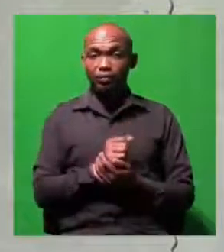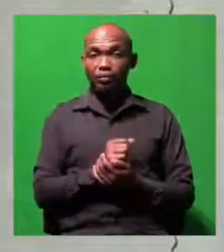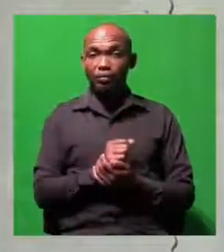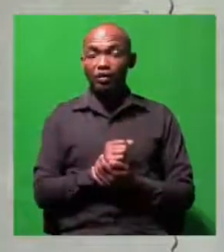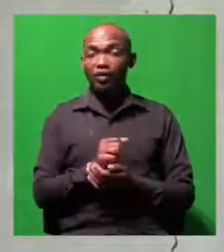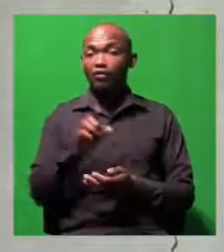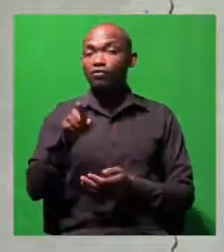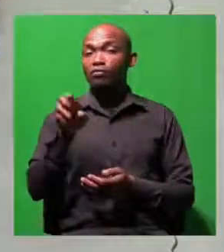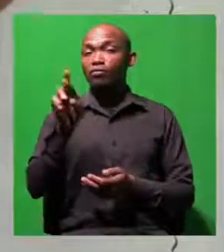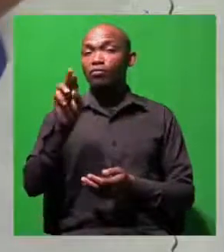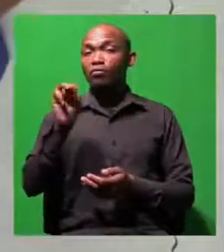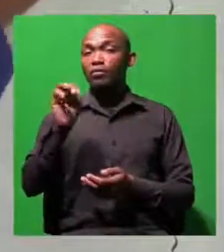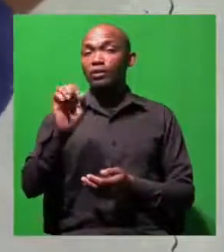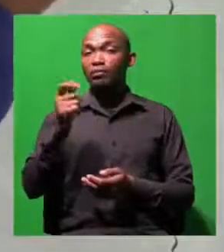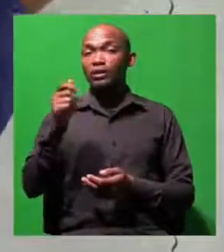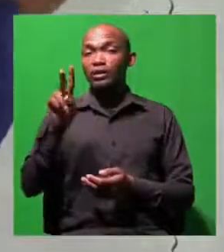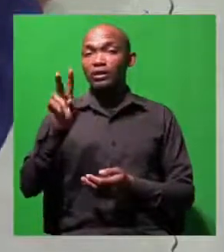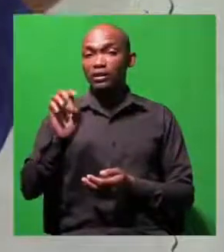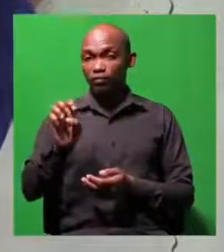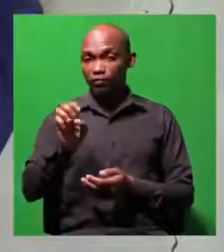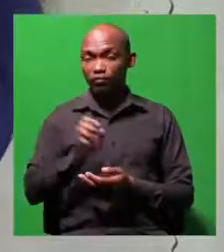of primitive